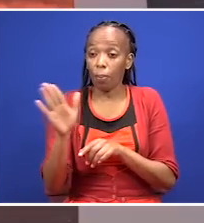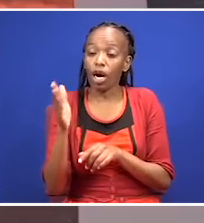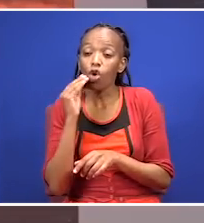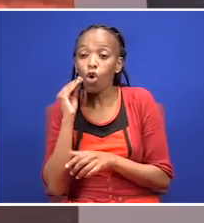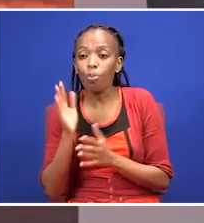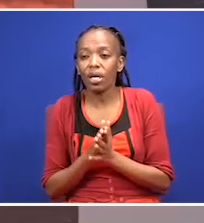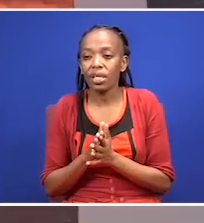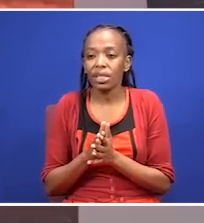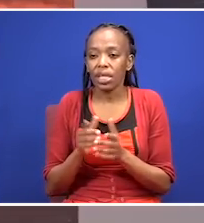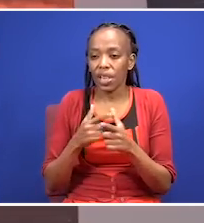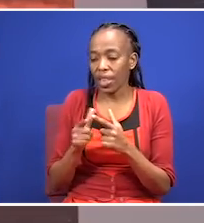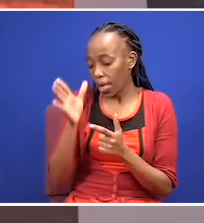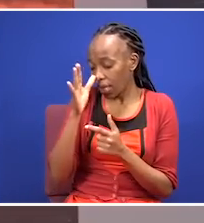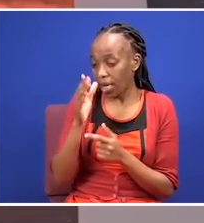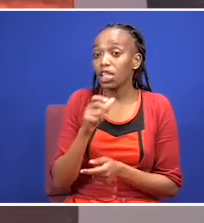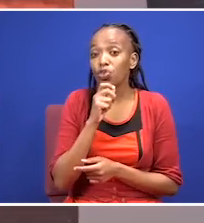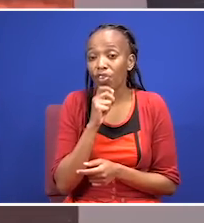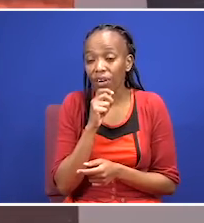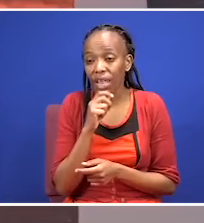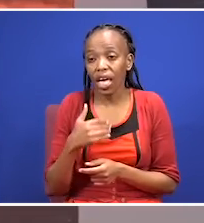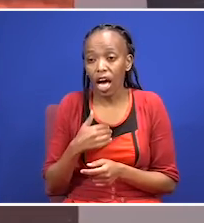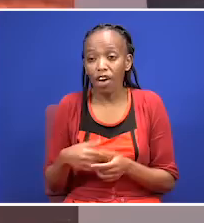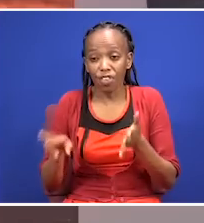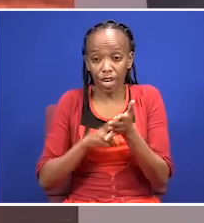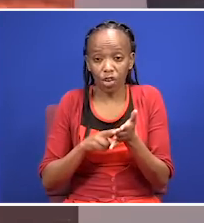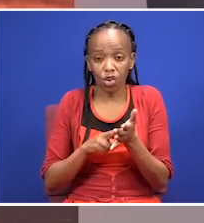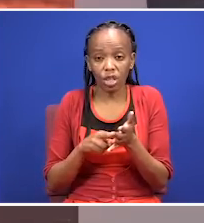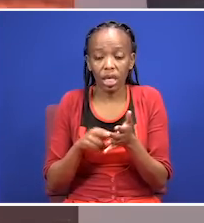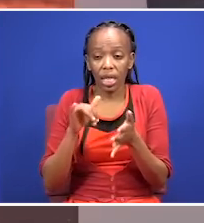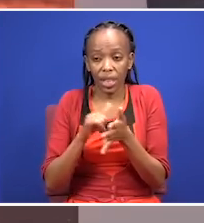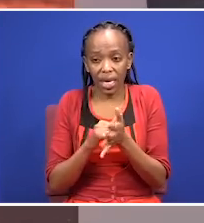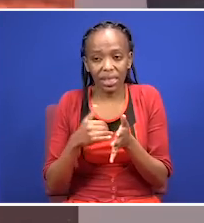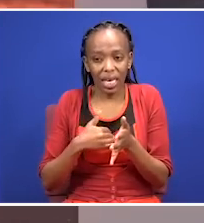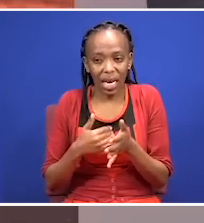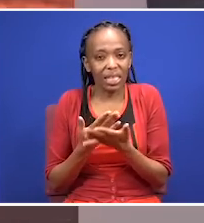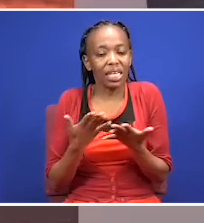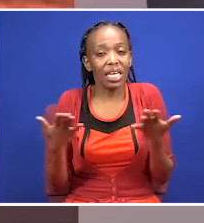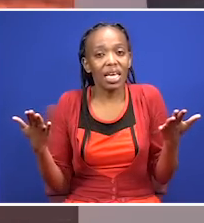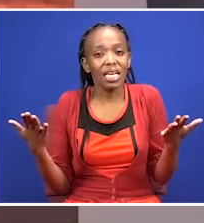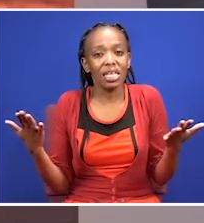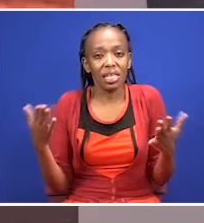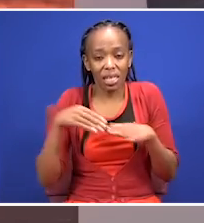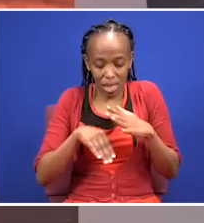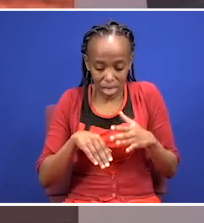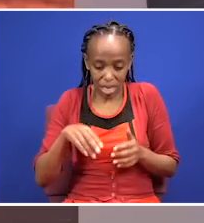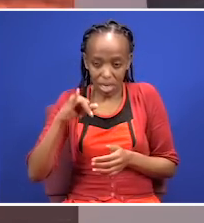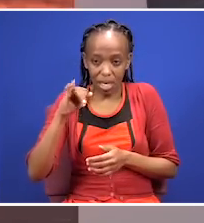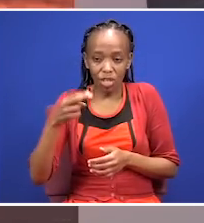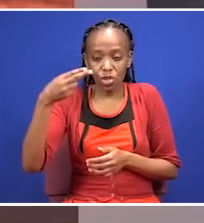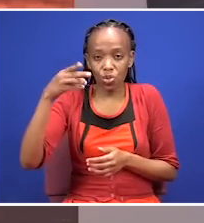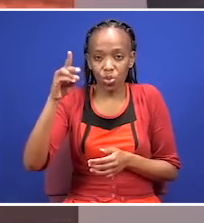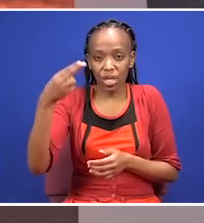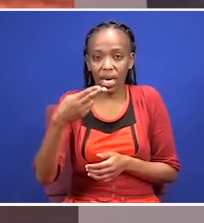home and they lied to their father there is no record whatsoever that there was anything in judah's heart like